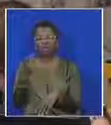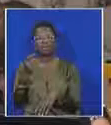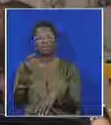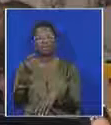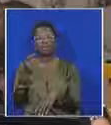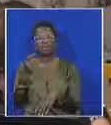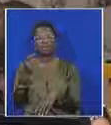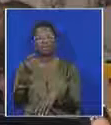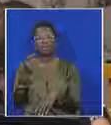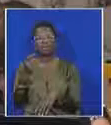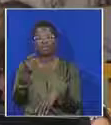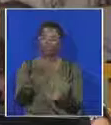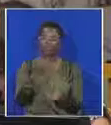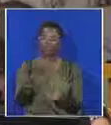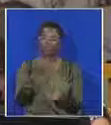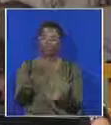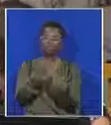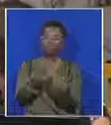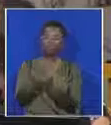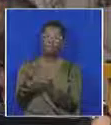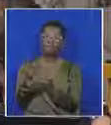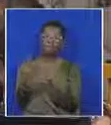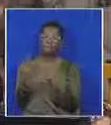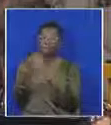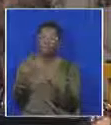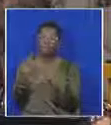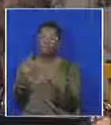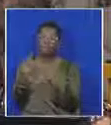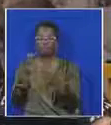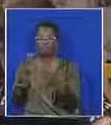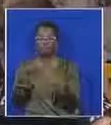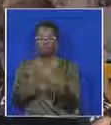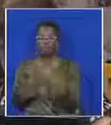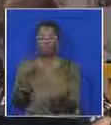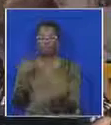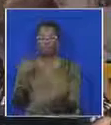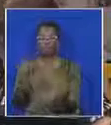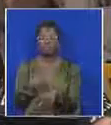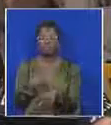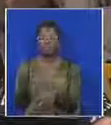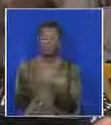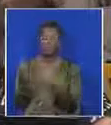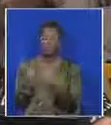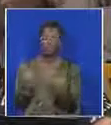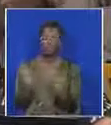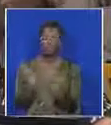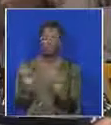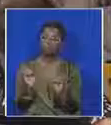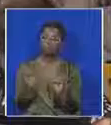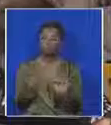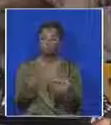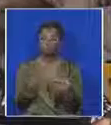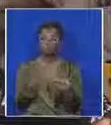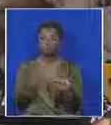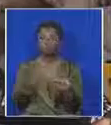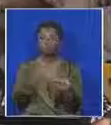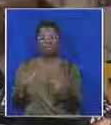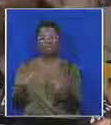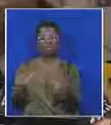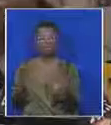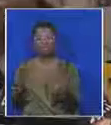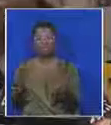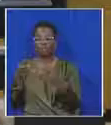to stop scab labour. 5 people were murdered by necklacing, but you did nothing. In 1989, scab workers were